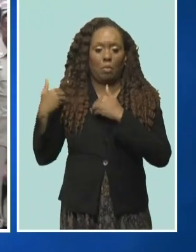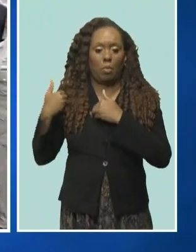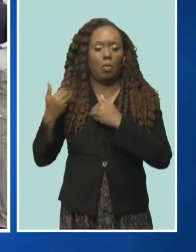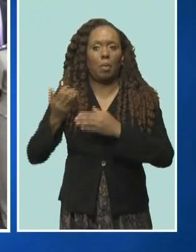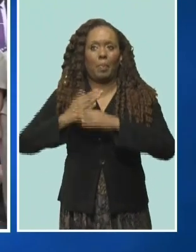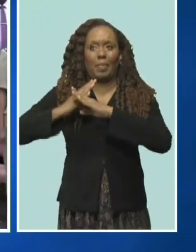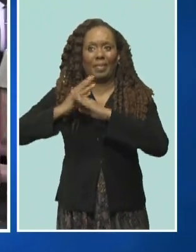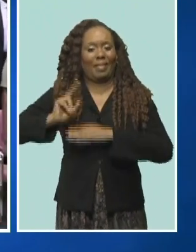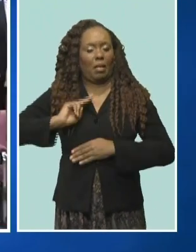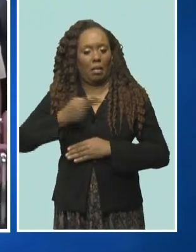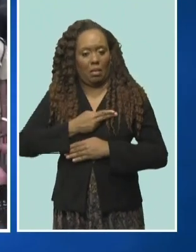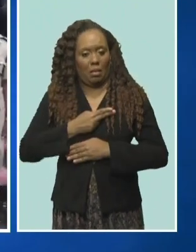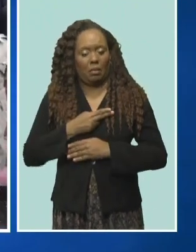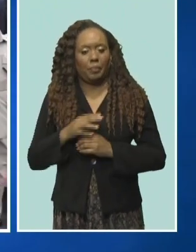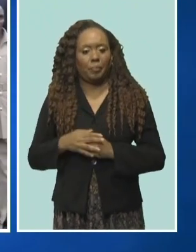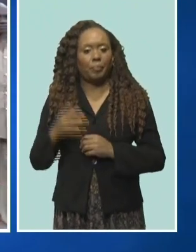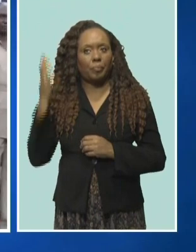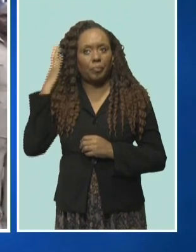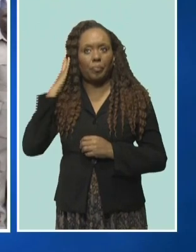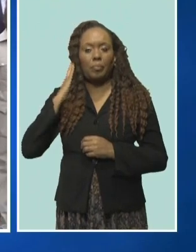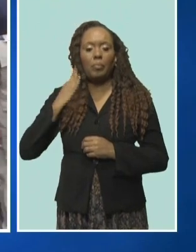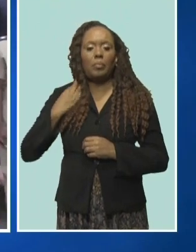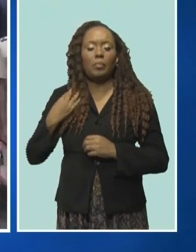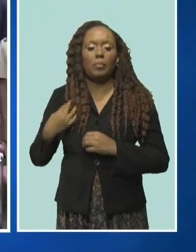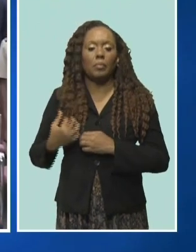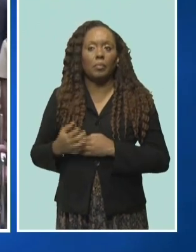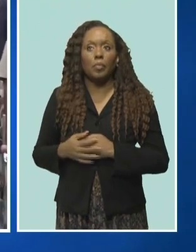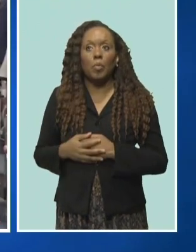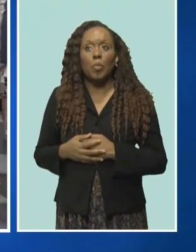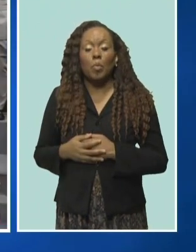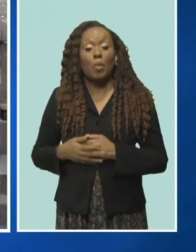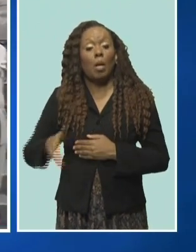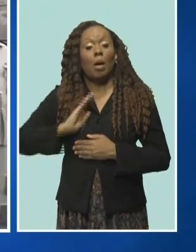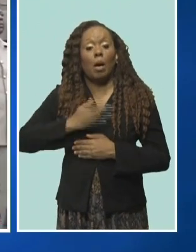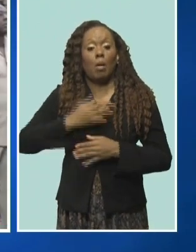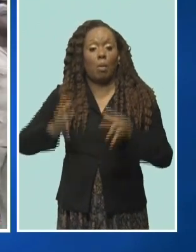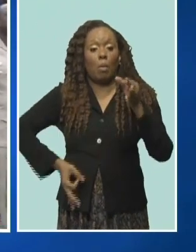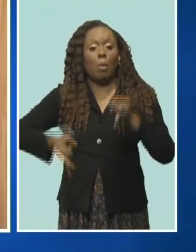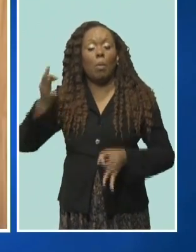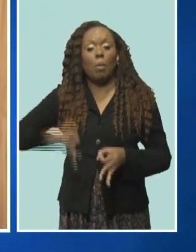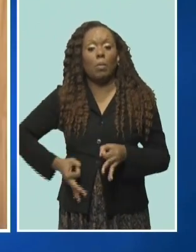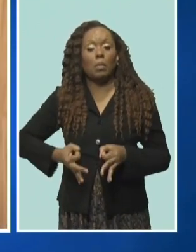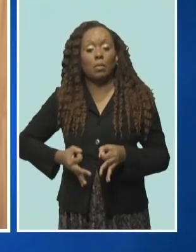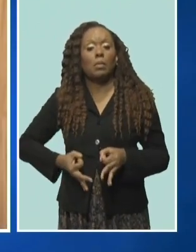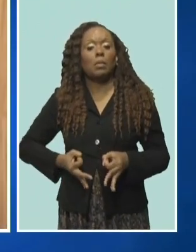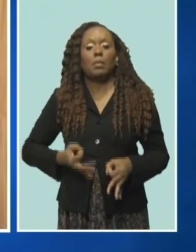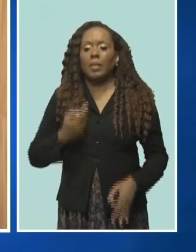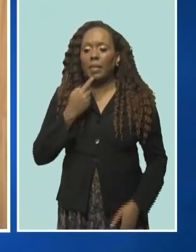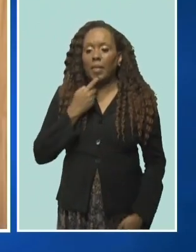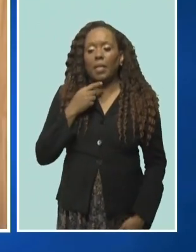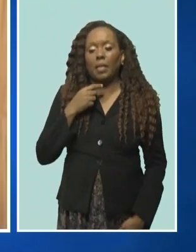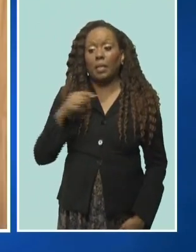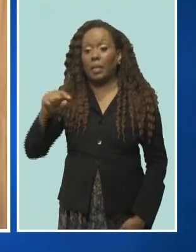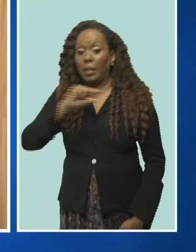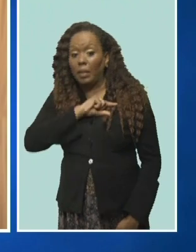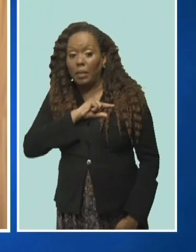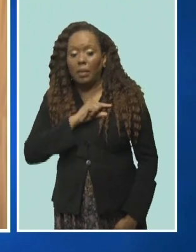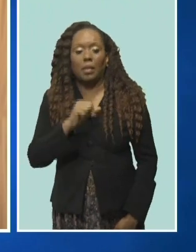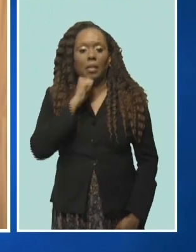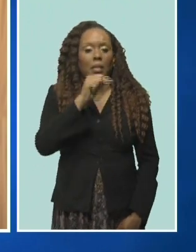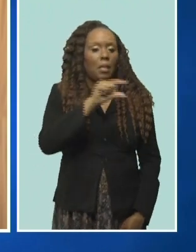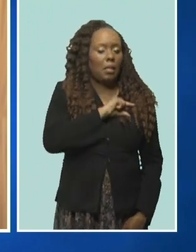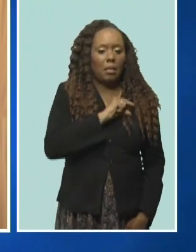to uphold the law. Equally, our courts must judge who is guilty and who is not you nor me, unless we sit in front of a